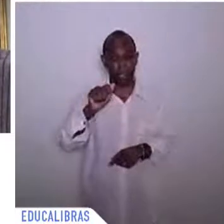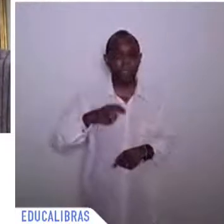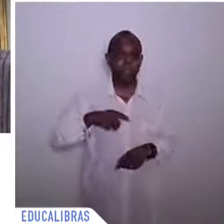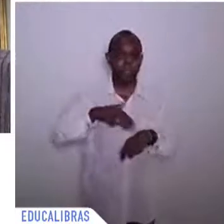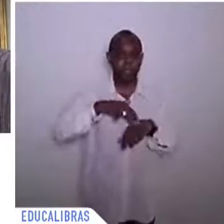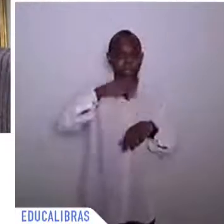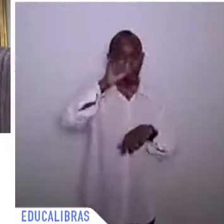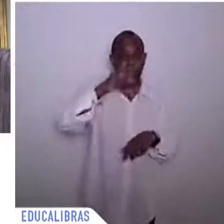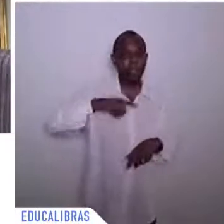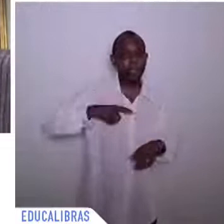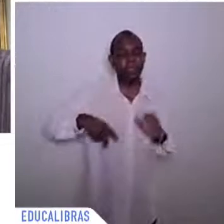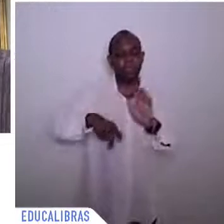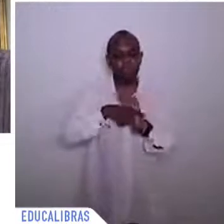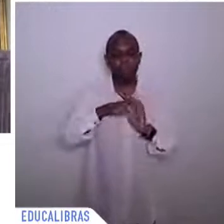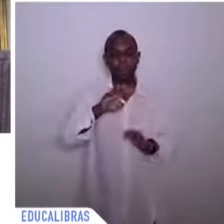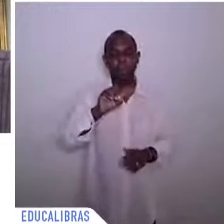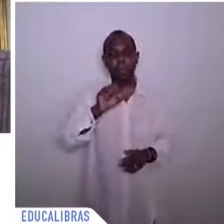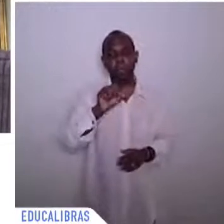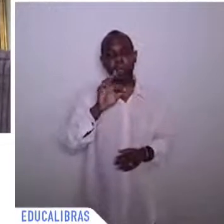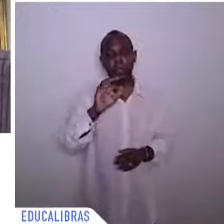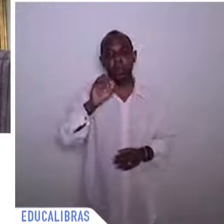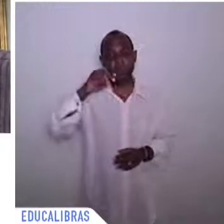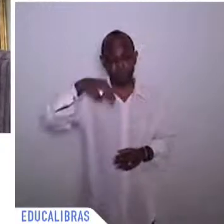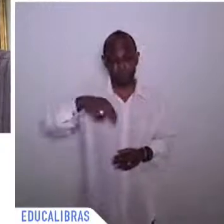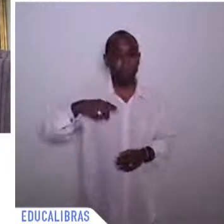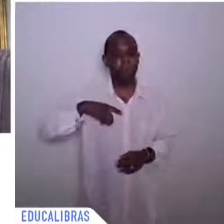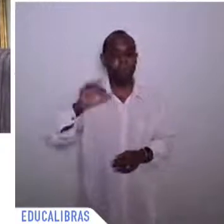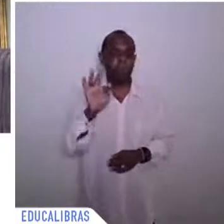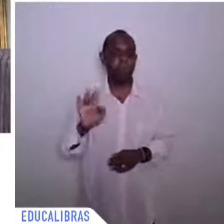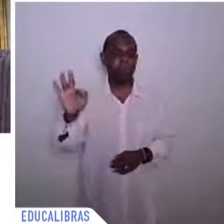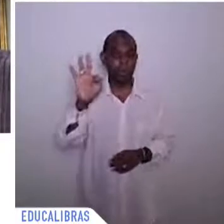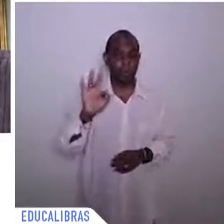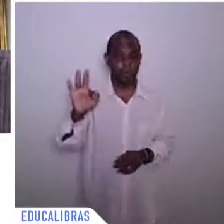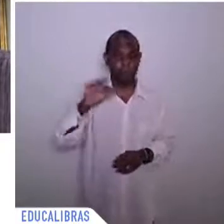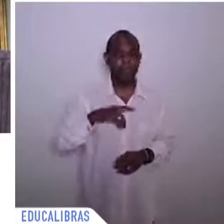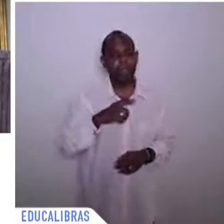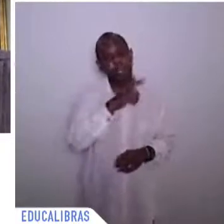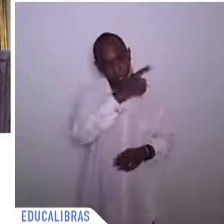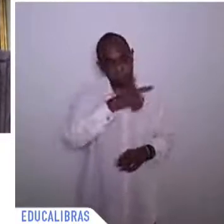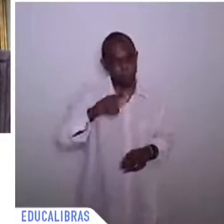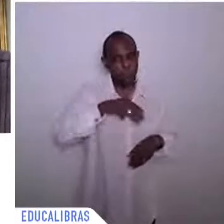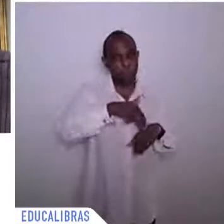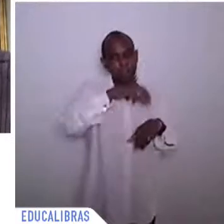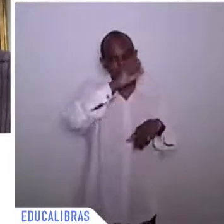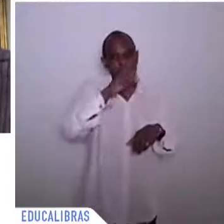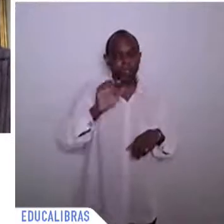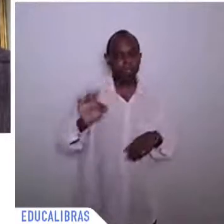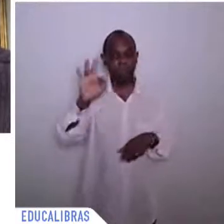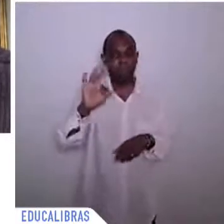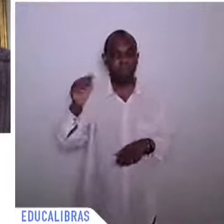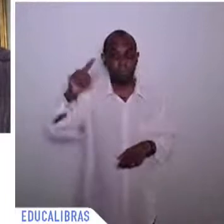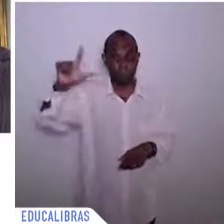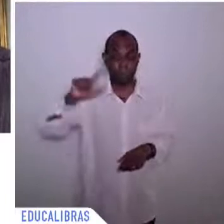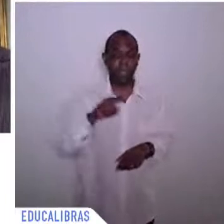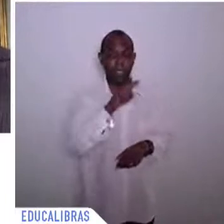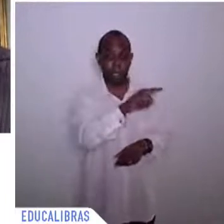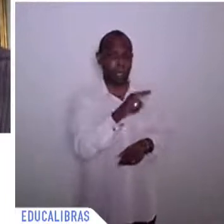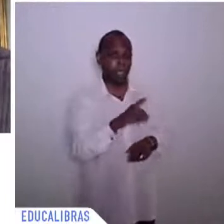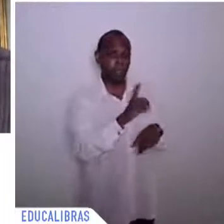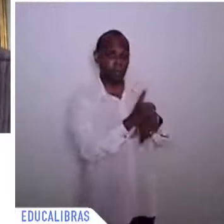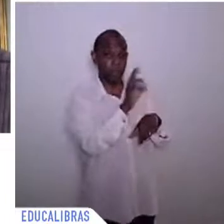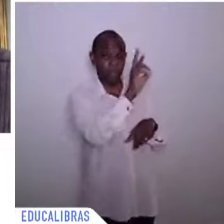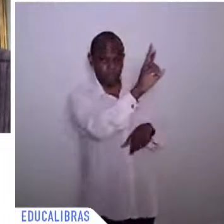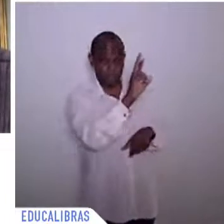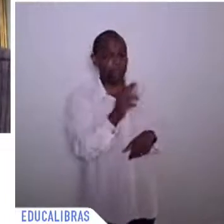an economist for the University of Costa Rica, an MA from Boston University, and a PhD from Berkeley University of California.